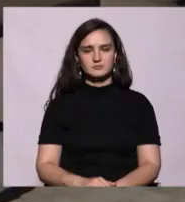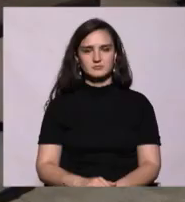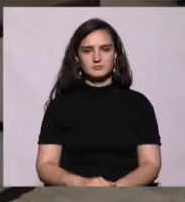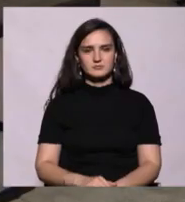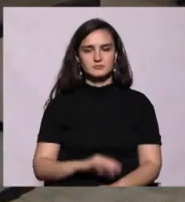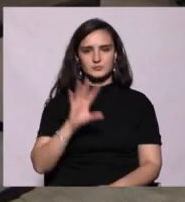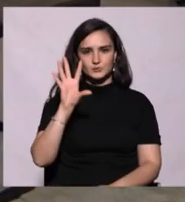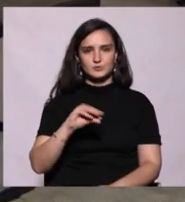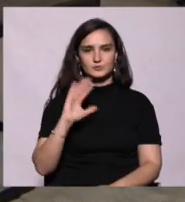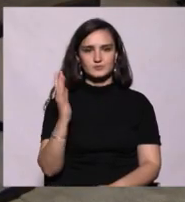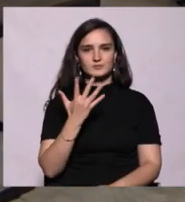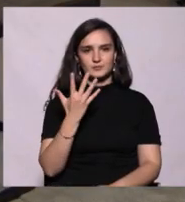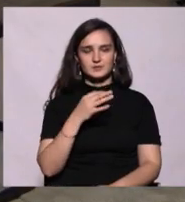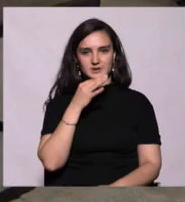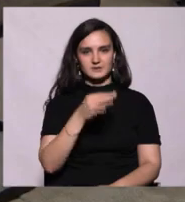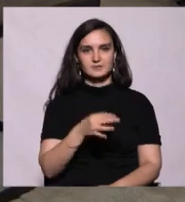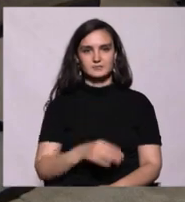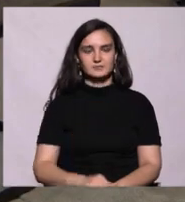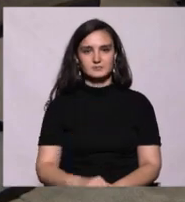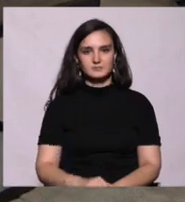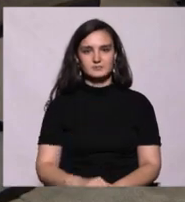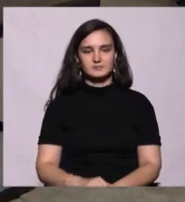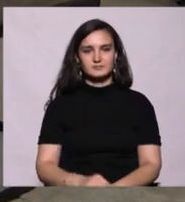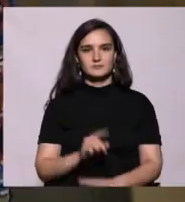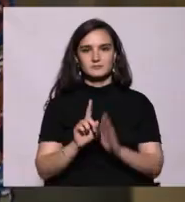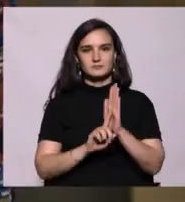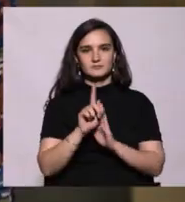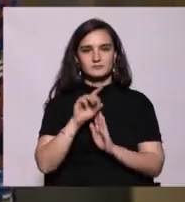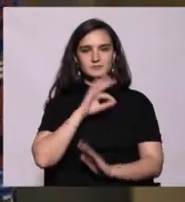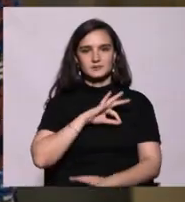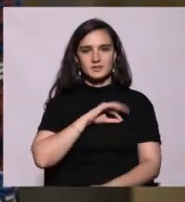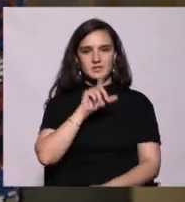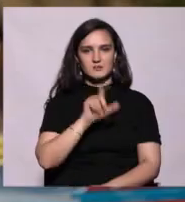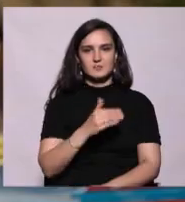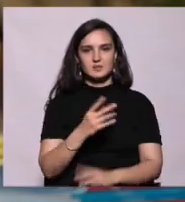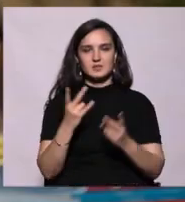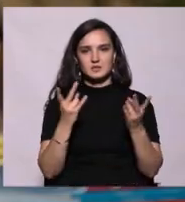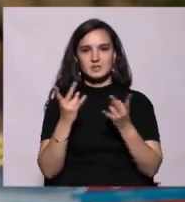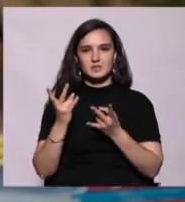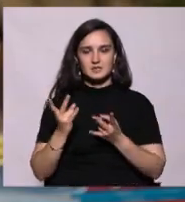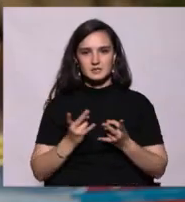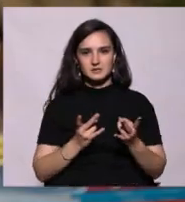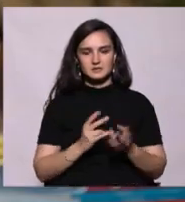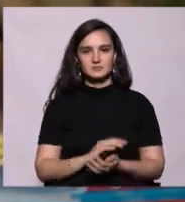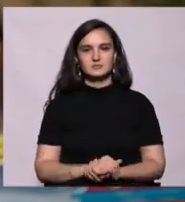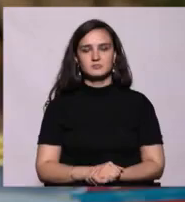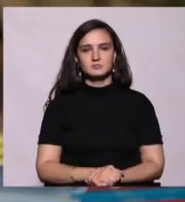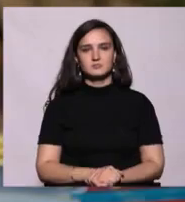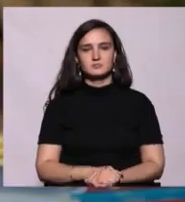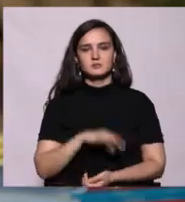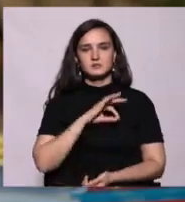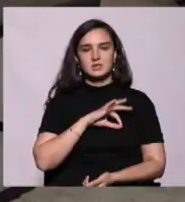5. Okay, sounds great. I think we started with the customer needs. That's one. After that, we had